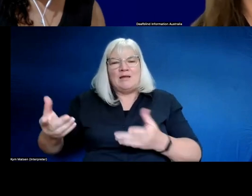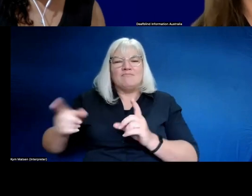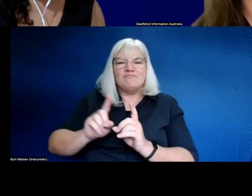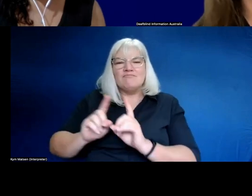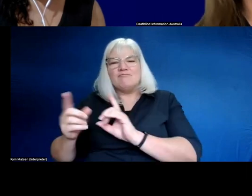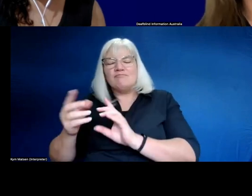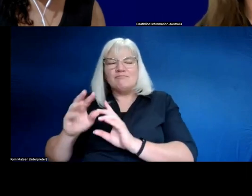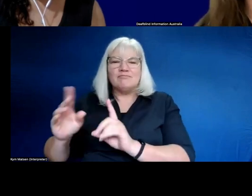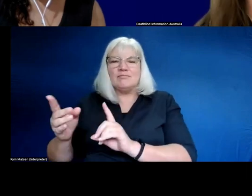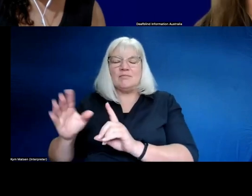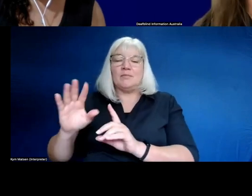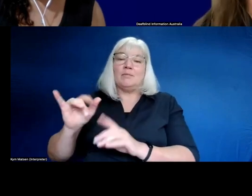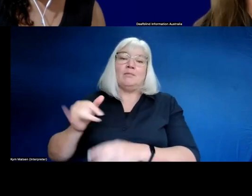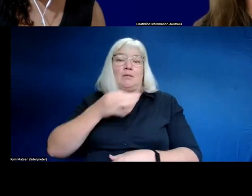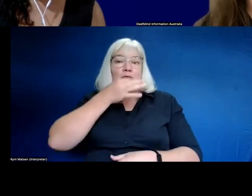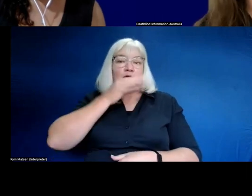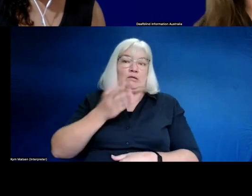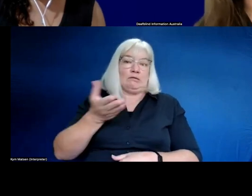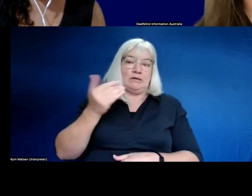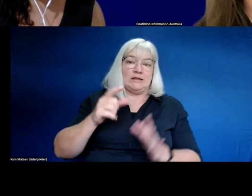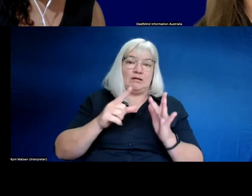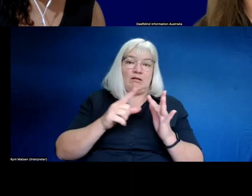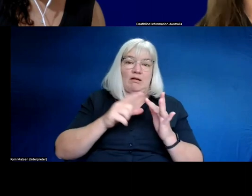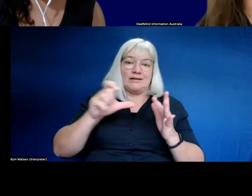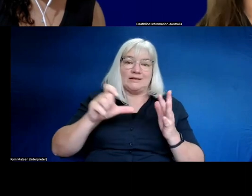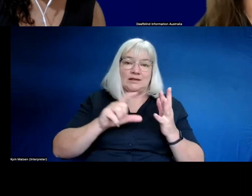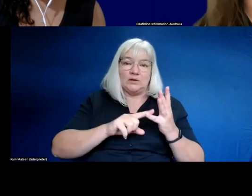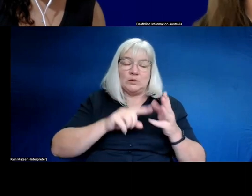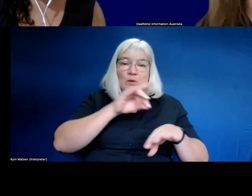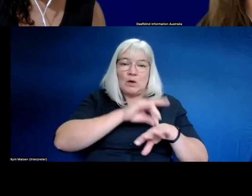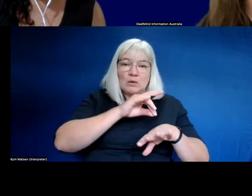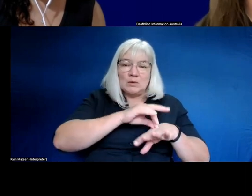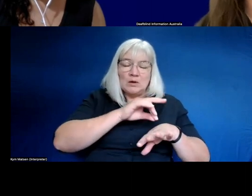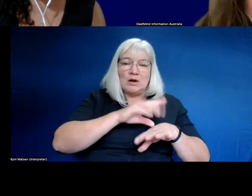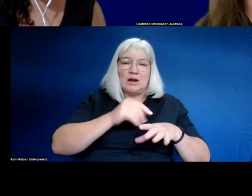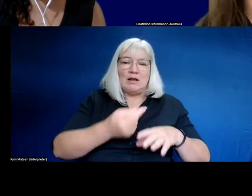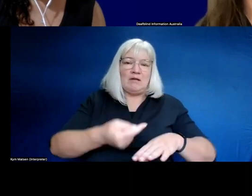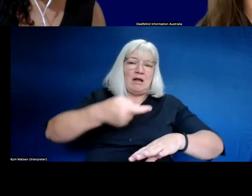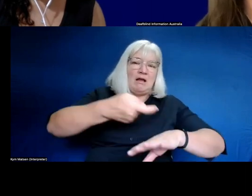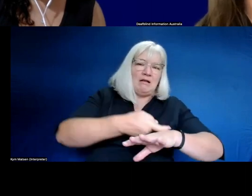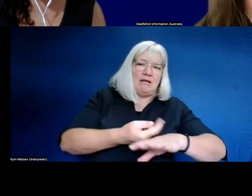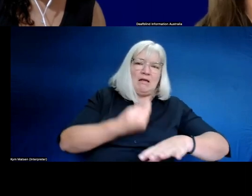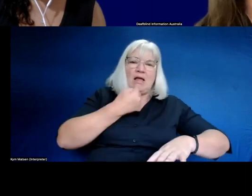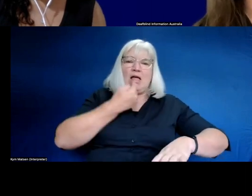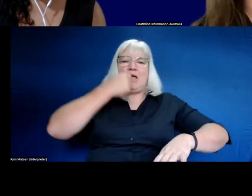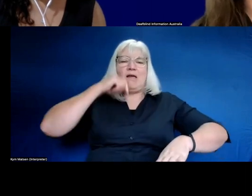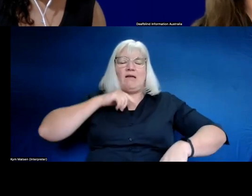maybe have come out of intensive care and have had tubes and all sorts of things in their mouth,